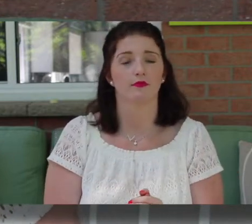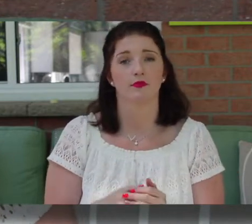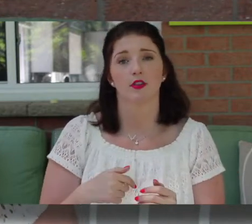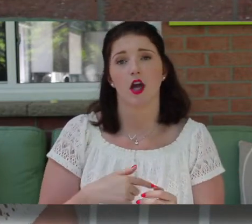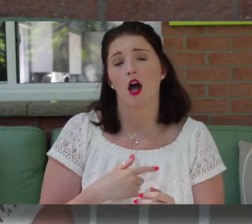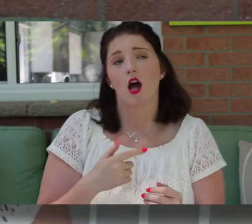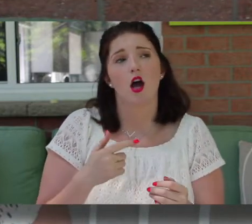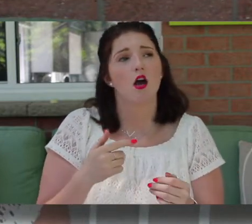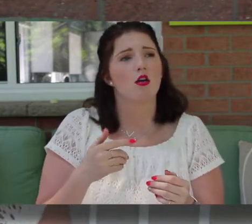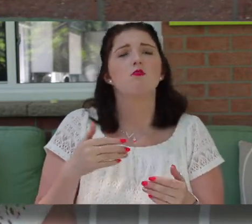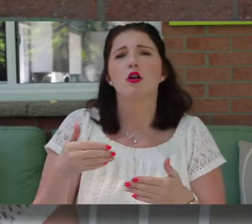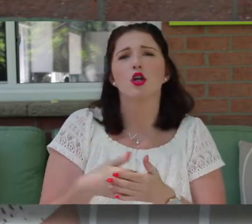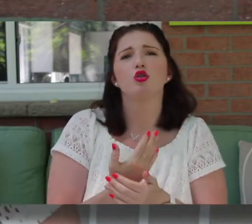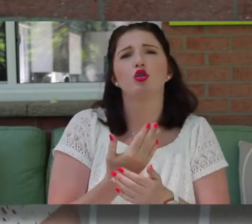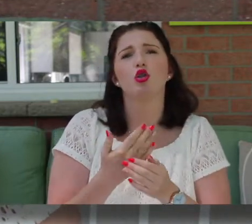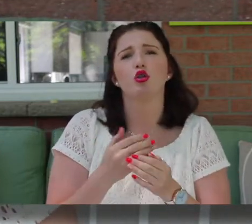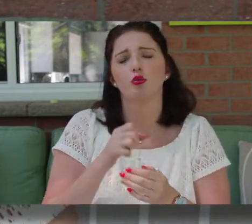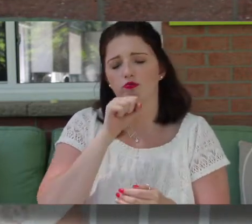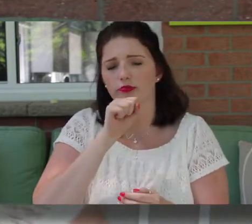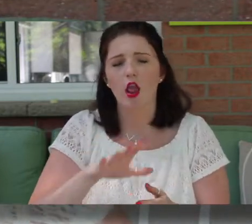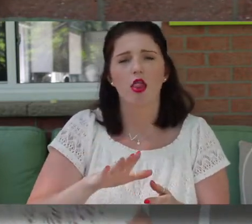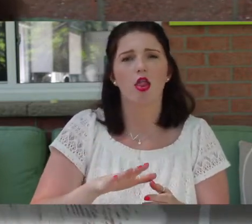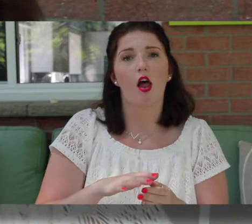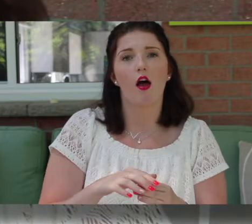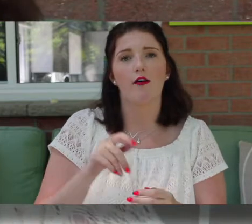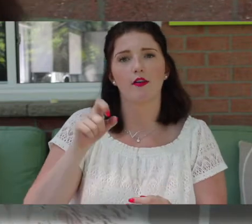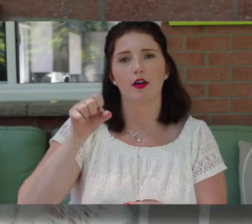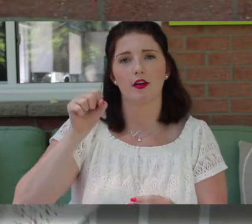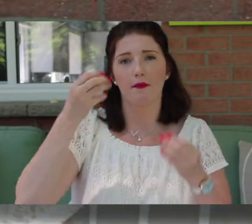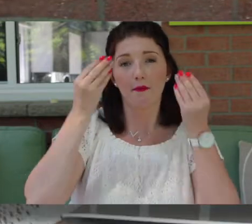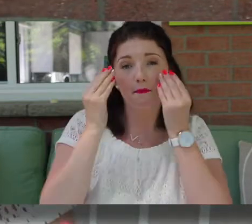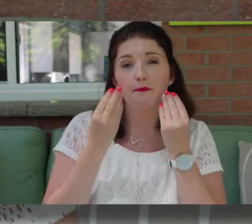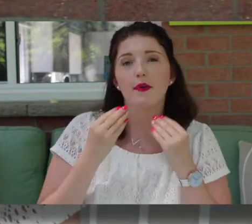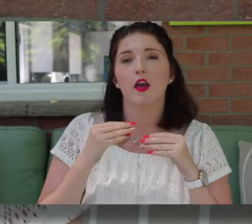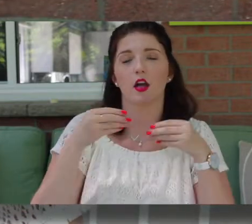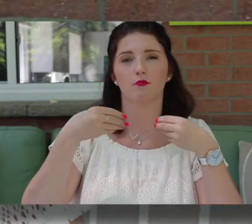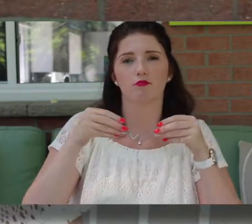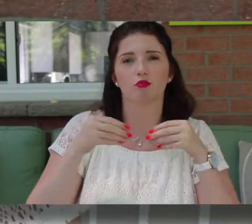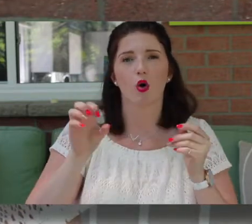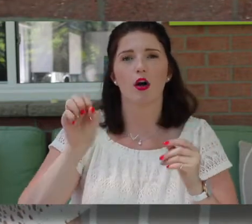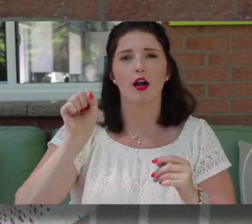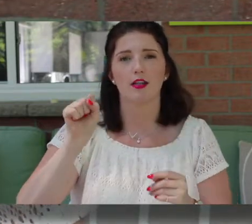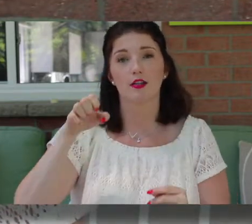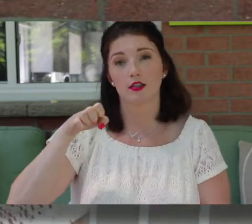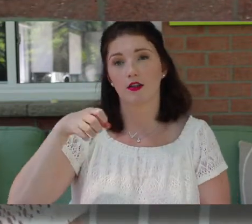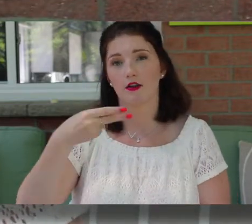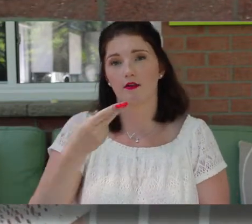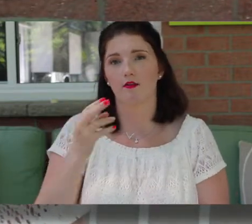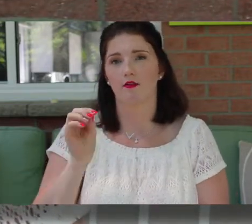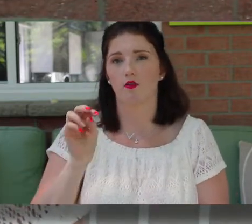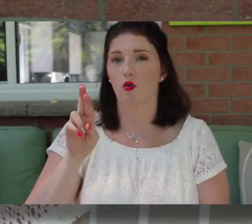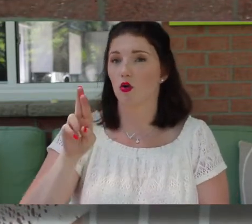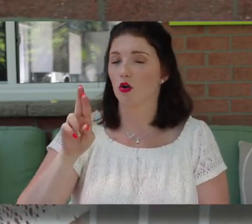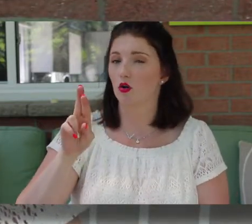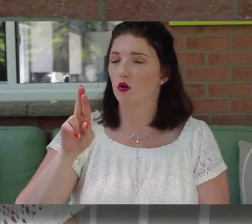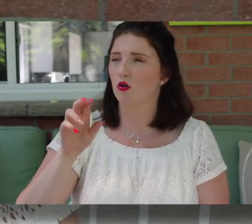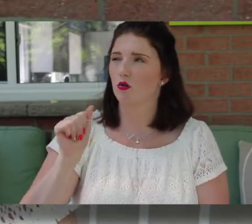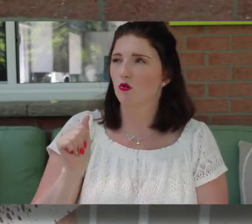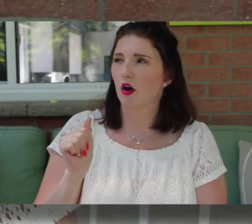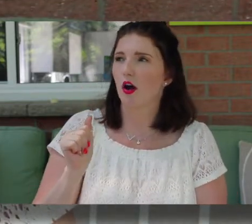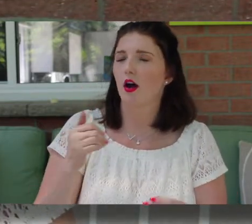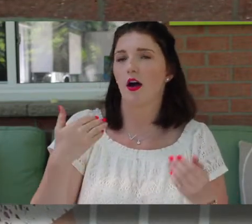are an amazing color. Next for you guys, I want to share, I just recently kind of got into the